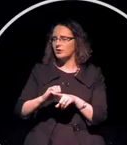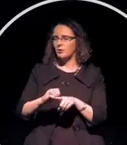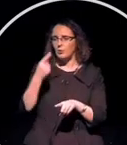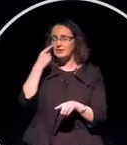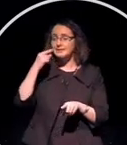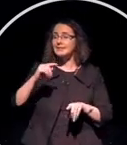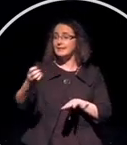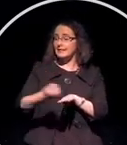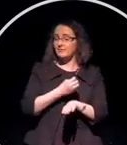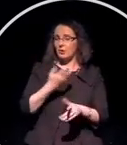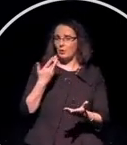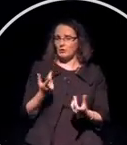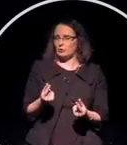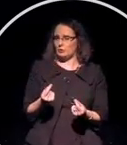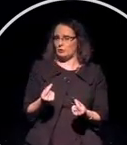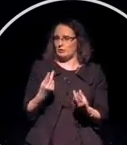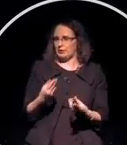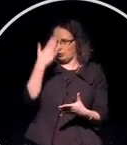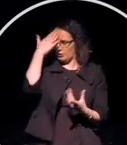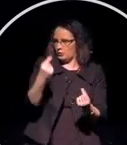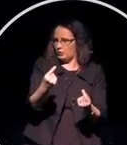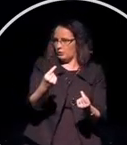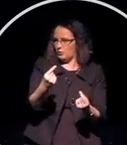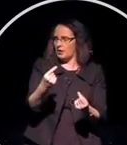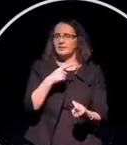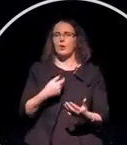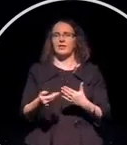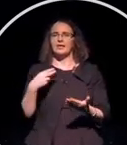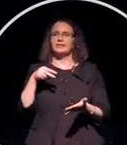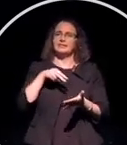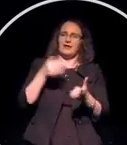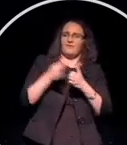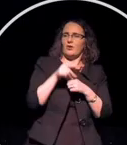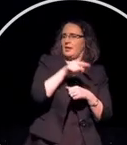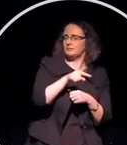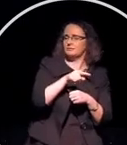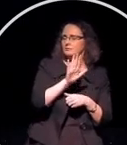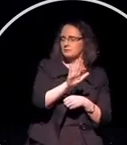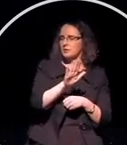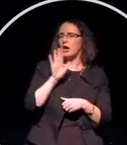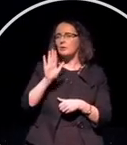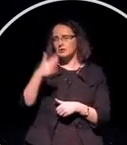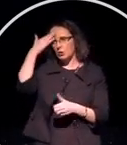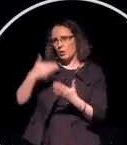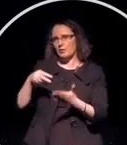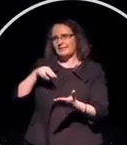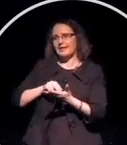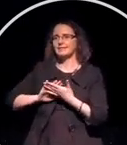evil. It is not enough to know what we stand for. We must know what we stand